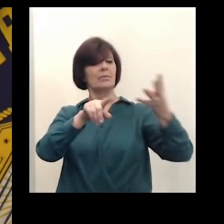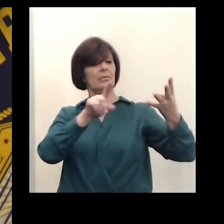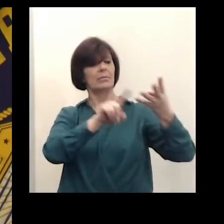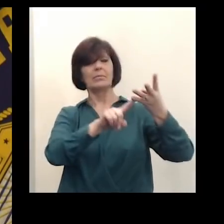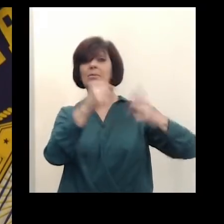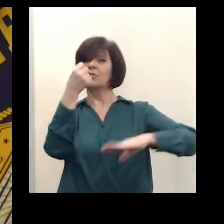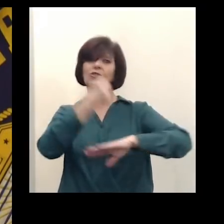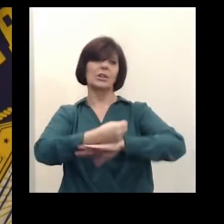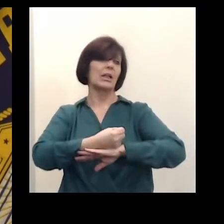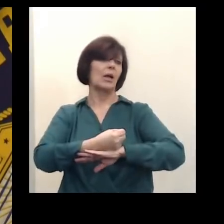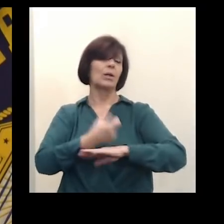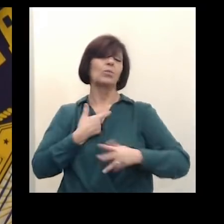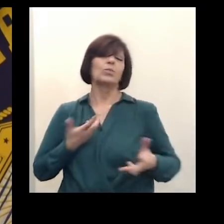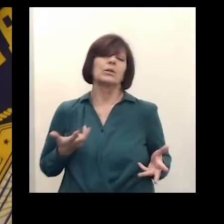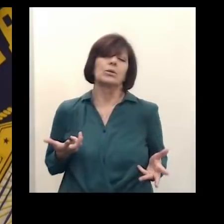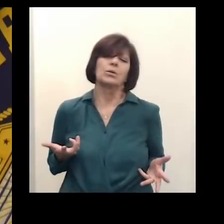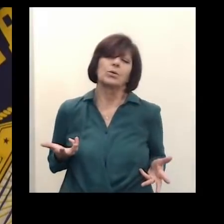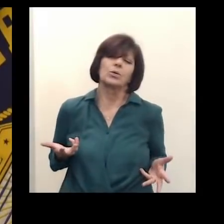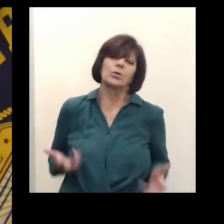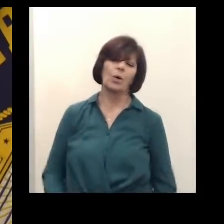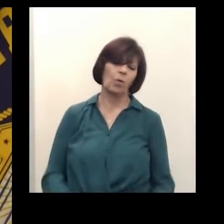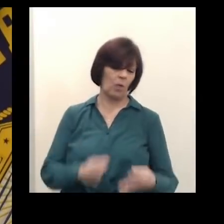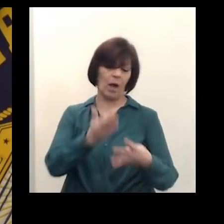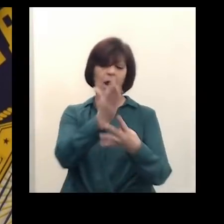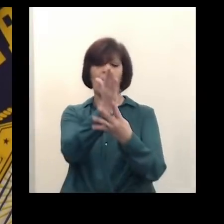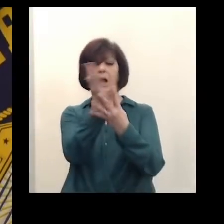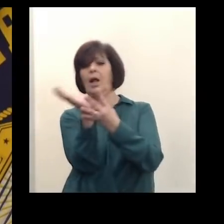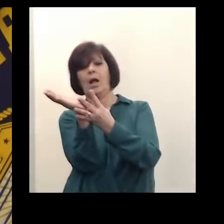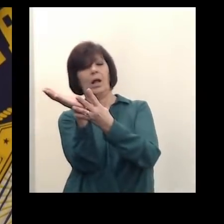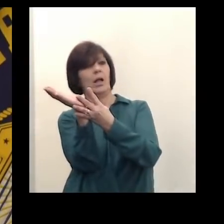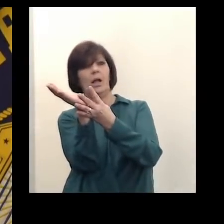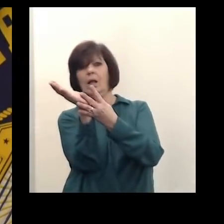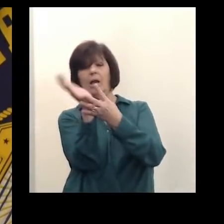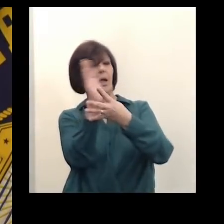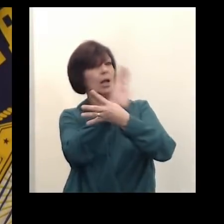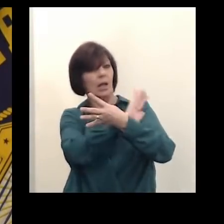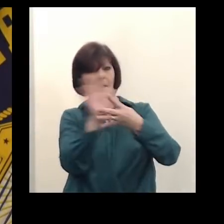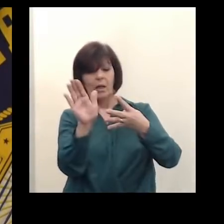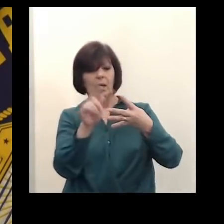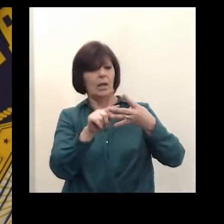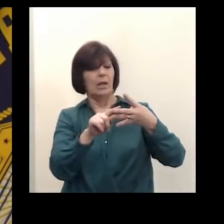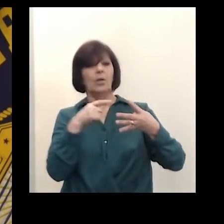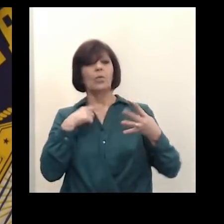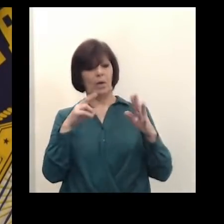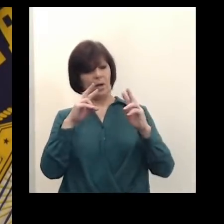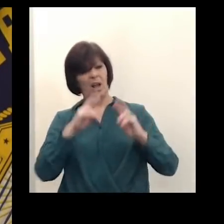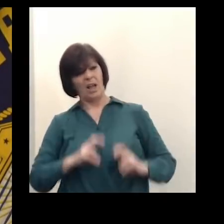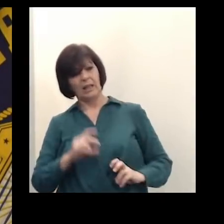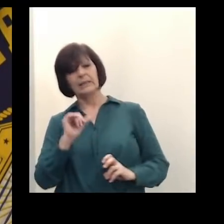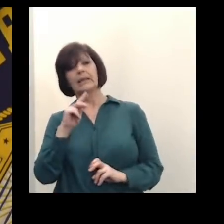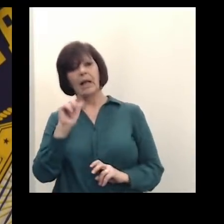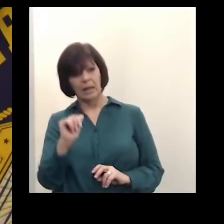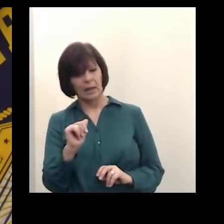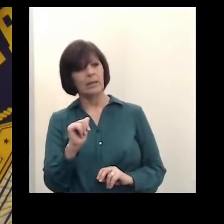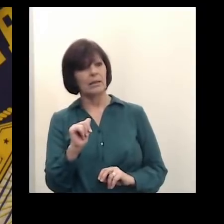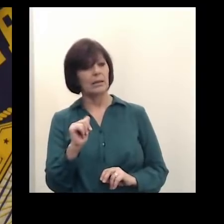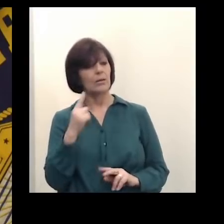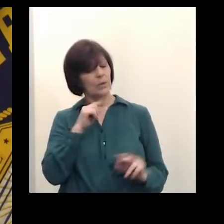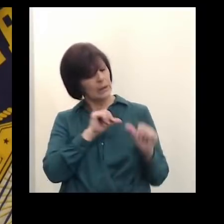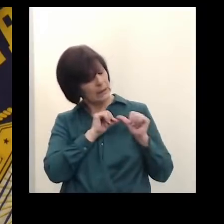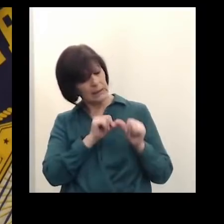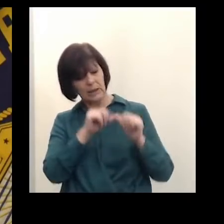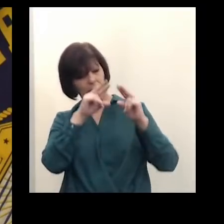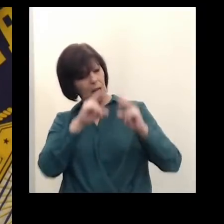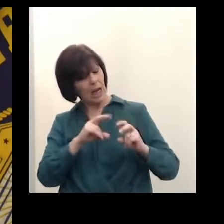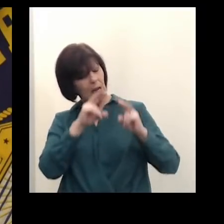We do not want to get past phase 1. We're analyzing the data. Right now, we are going to continue to analyze the data. We